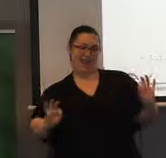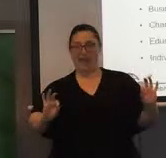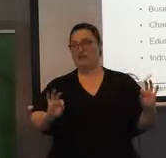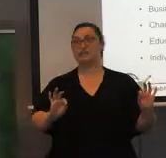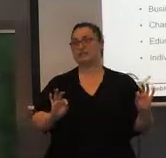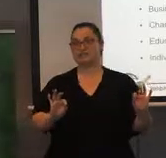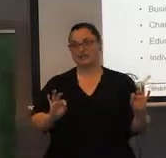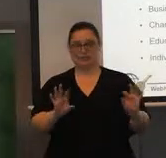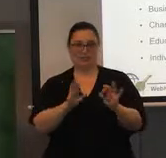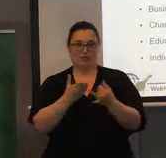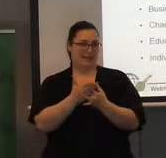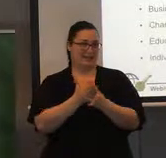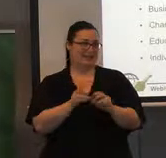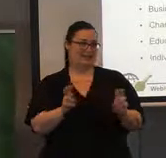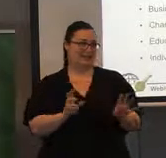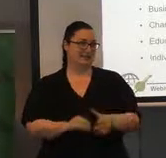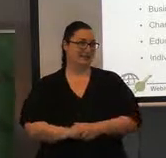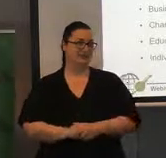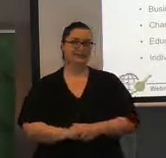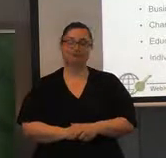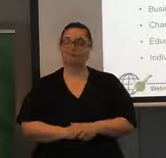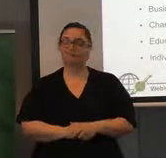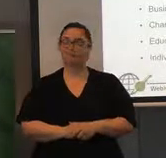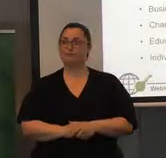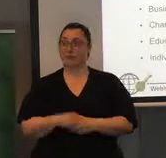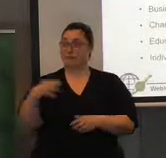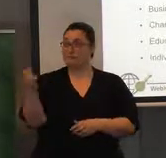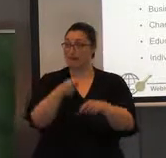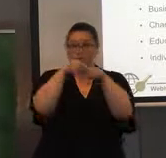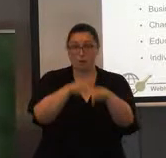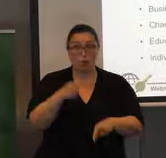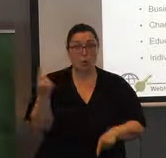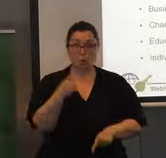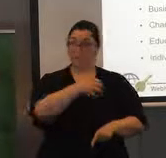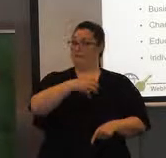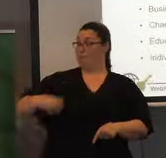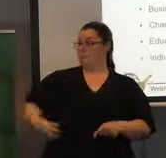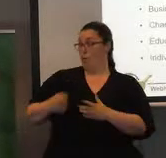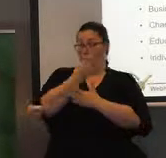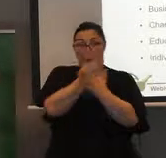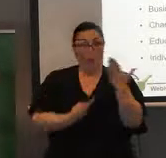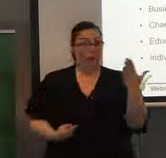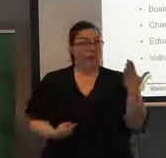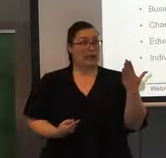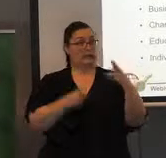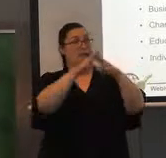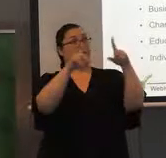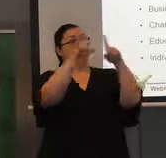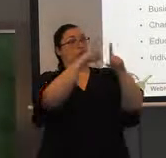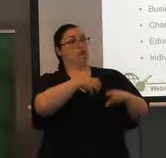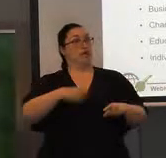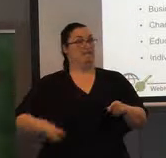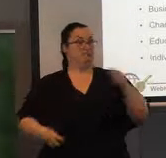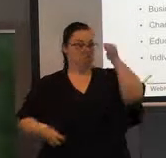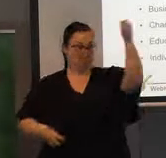using. Not going to work. So who needs to be compliant? Is this just for government? Is this just something that,